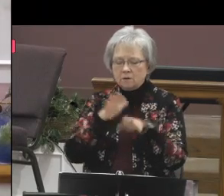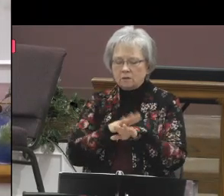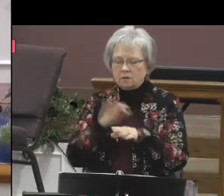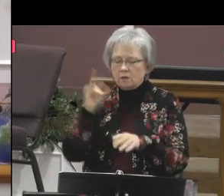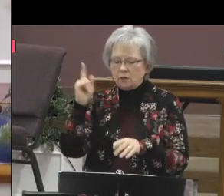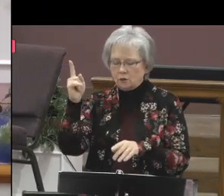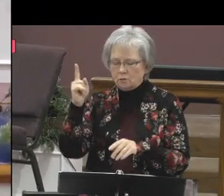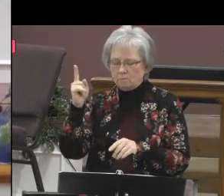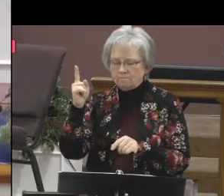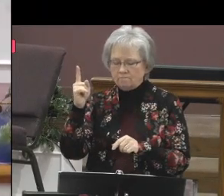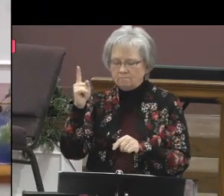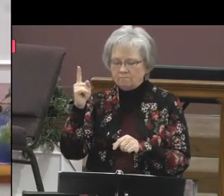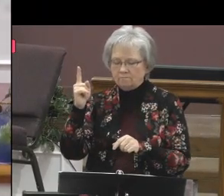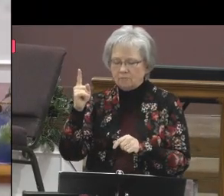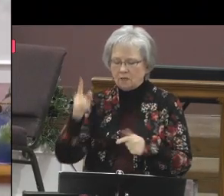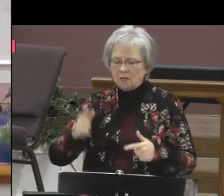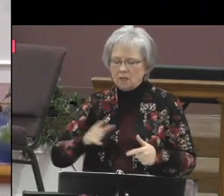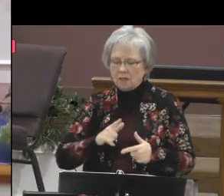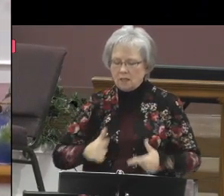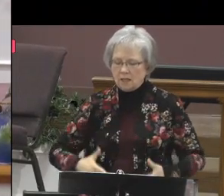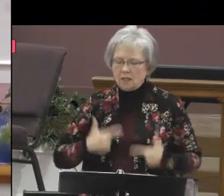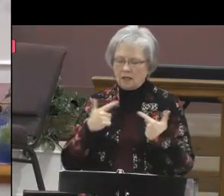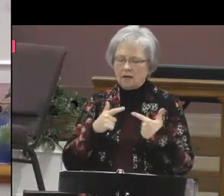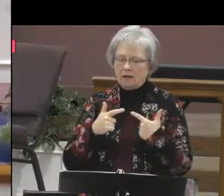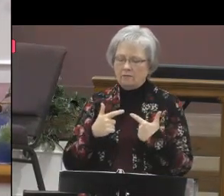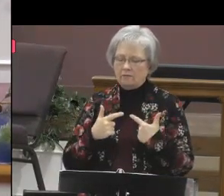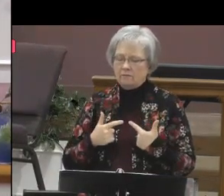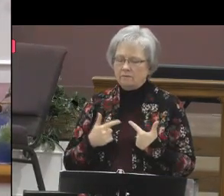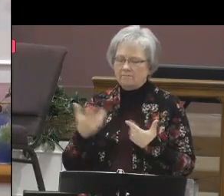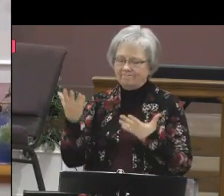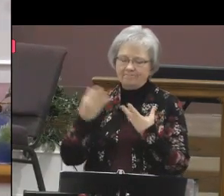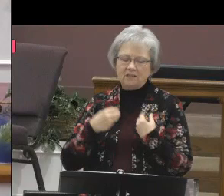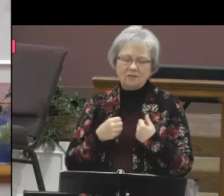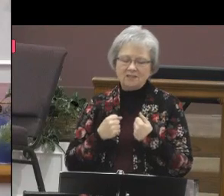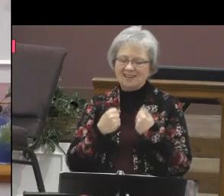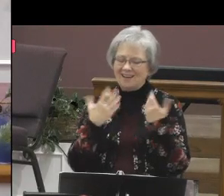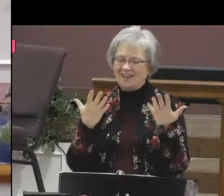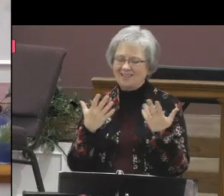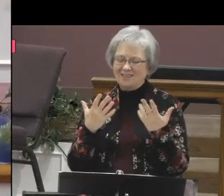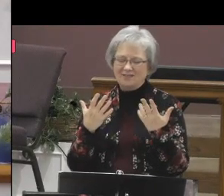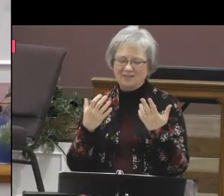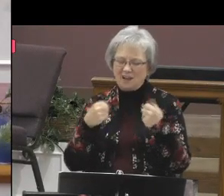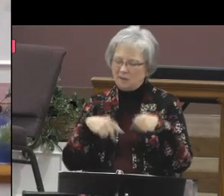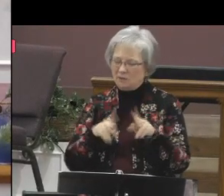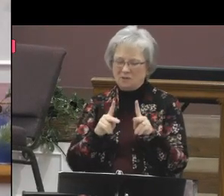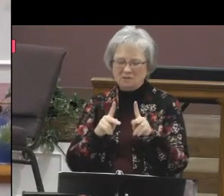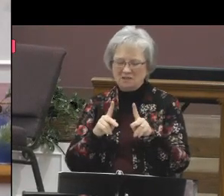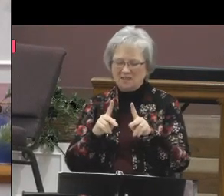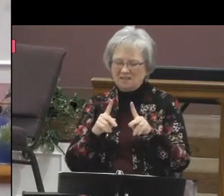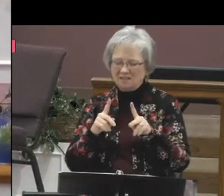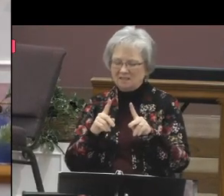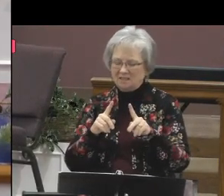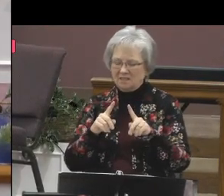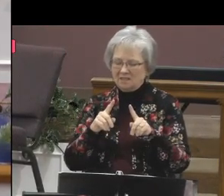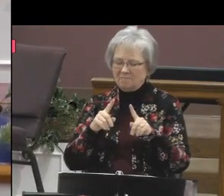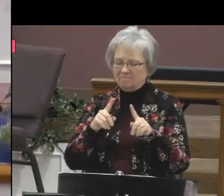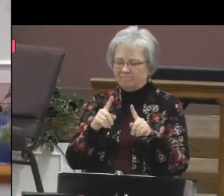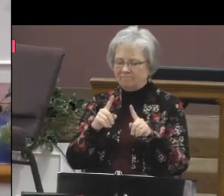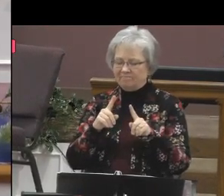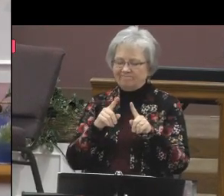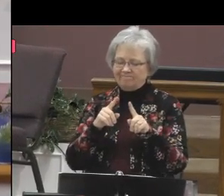Life offers us many distractions. There are many things happening that are concerning to